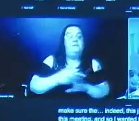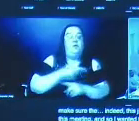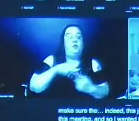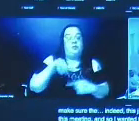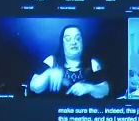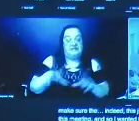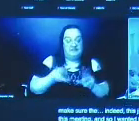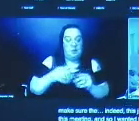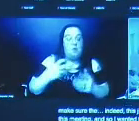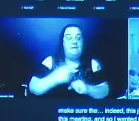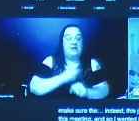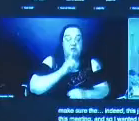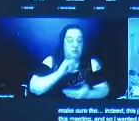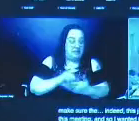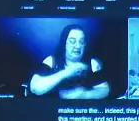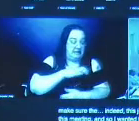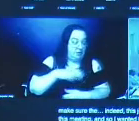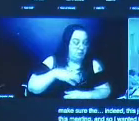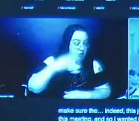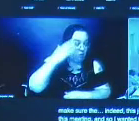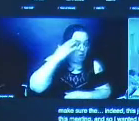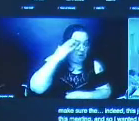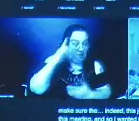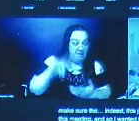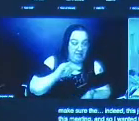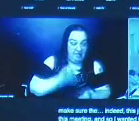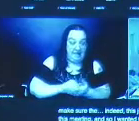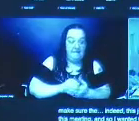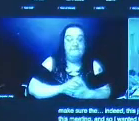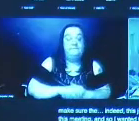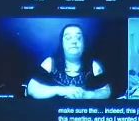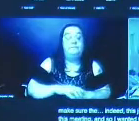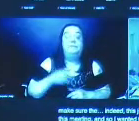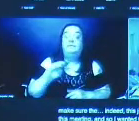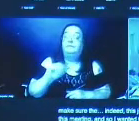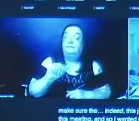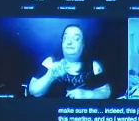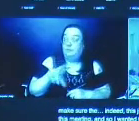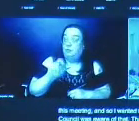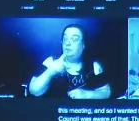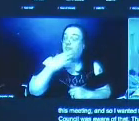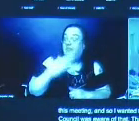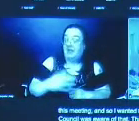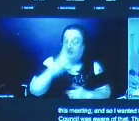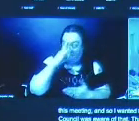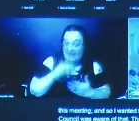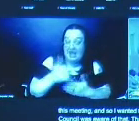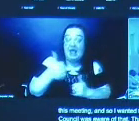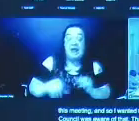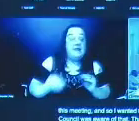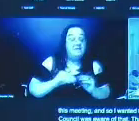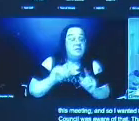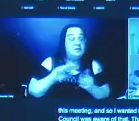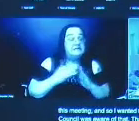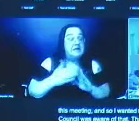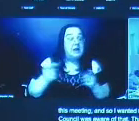Thank you. Thank you for that. Anything further, Mr. Town Administrator?